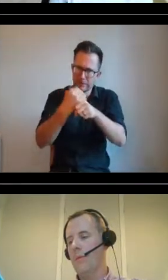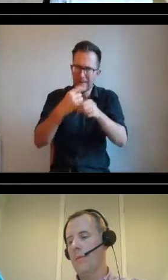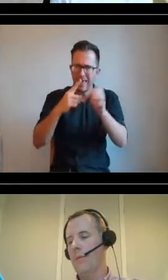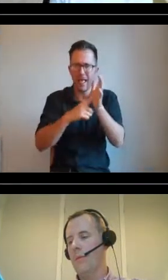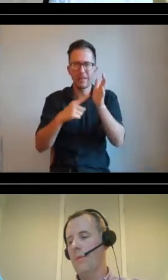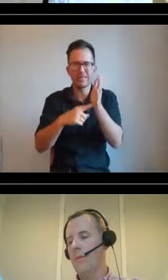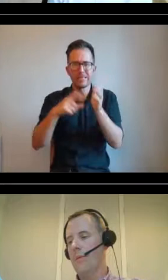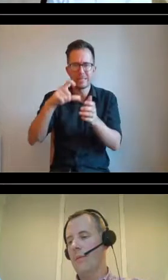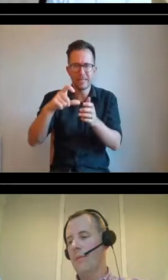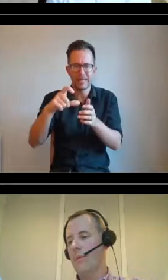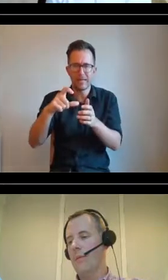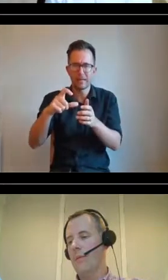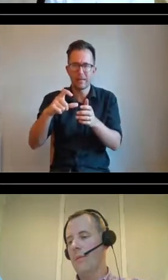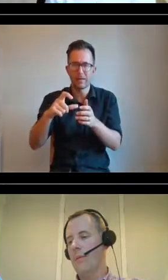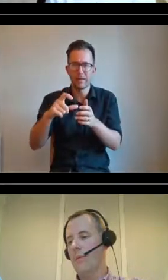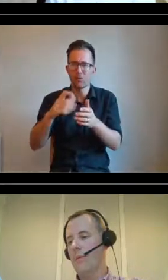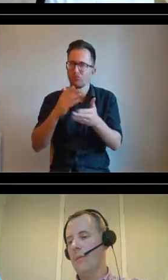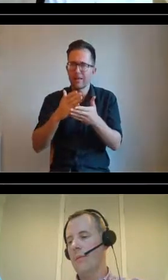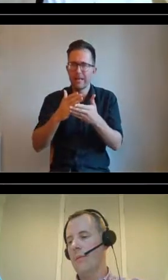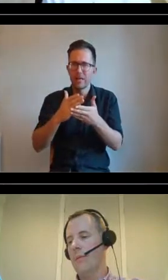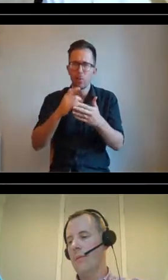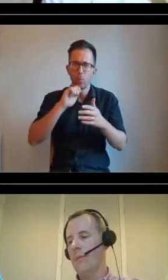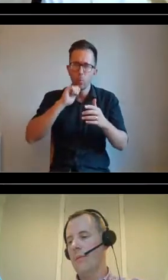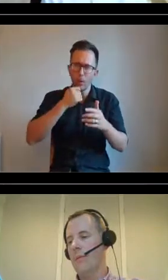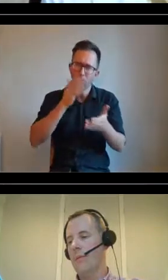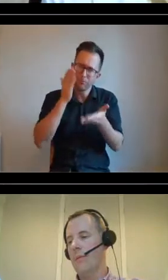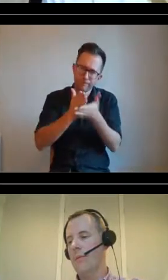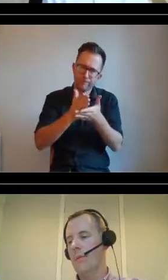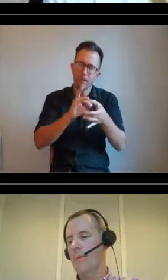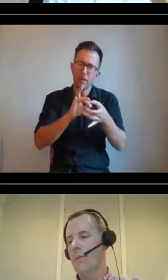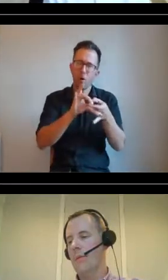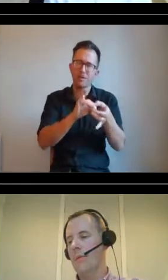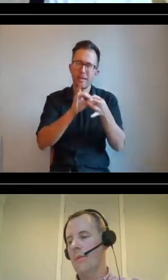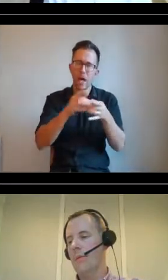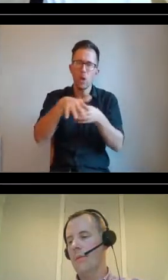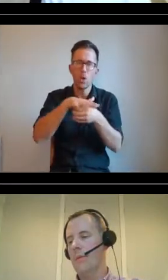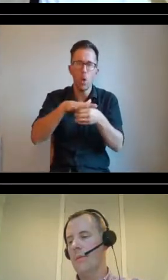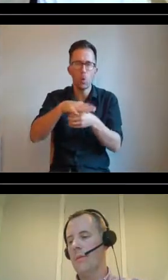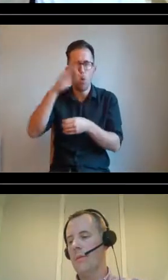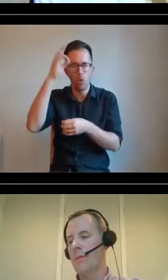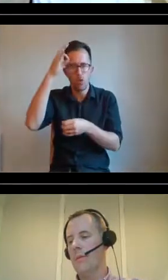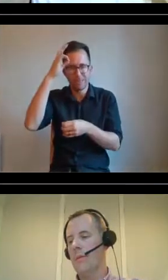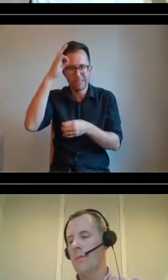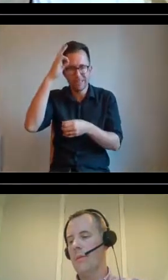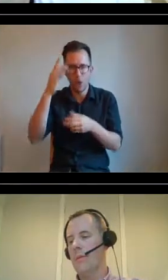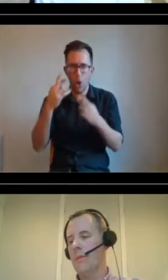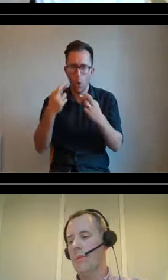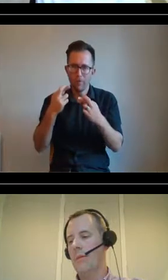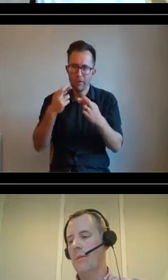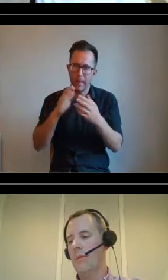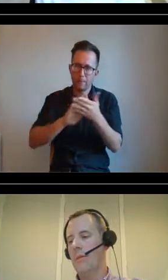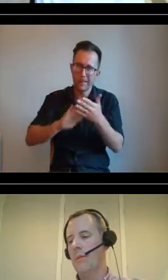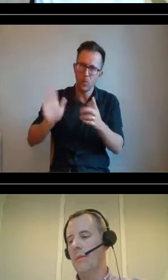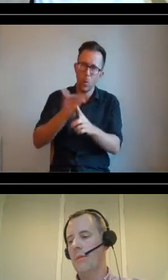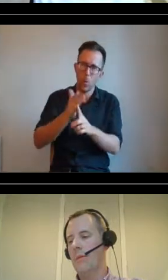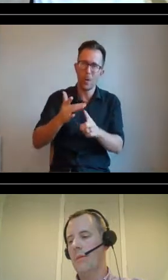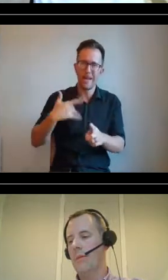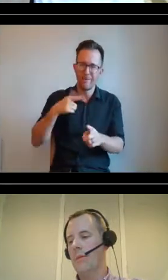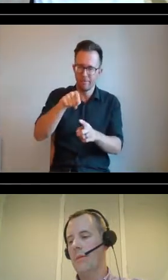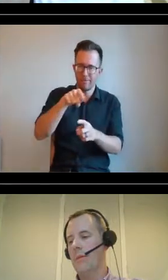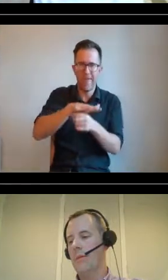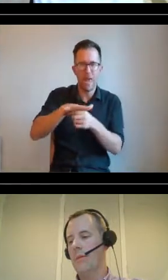live, it will be worked out with the local authorities so that everybody's needs can be best met. Thank you for that,